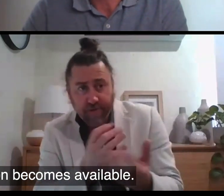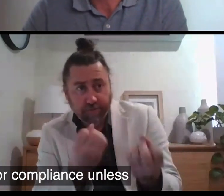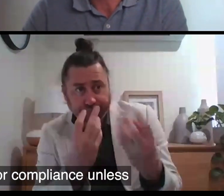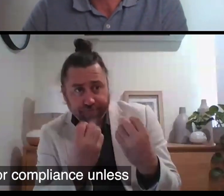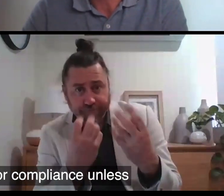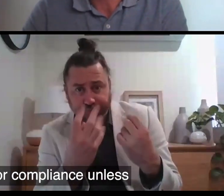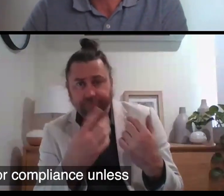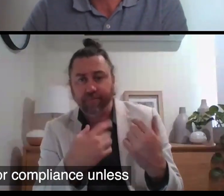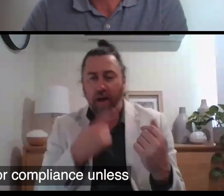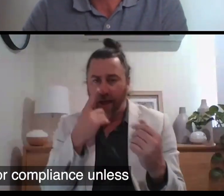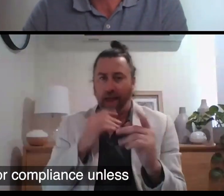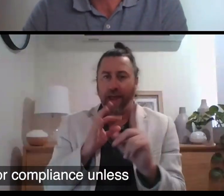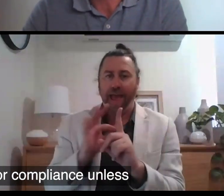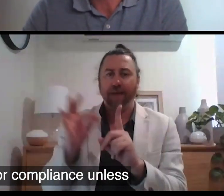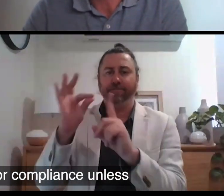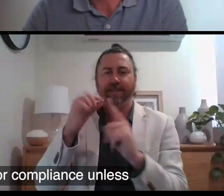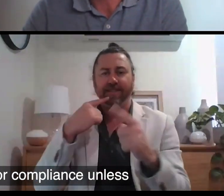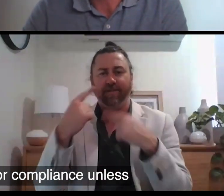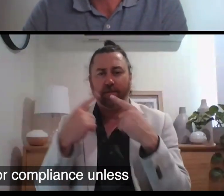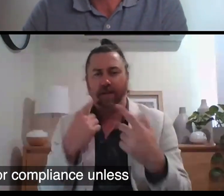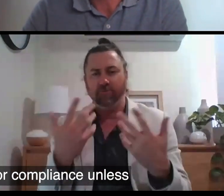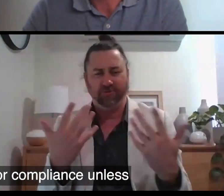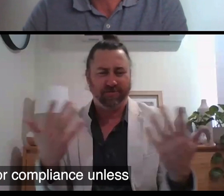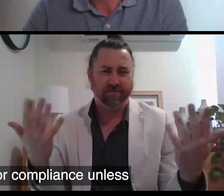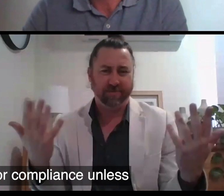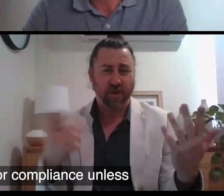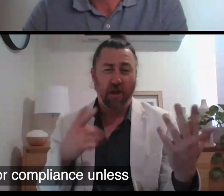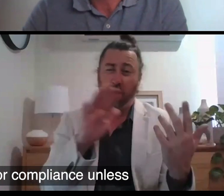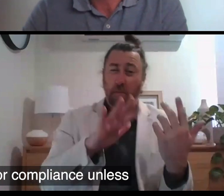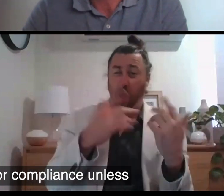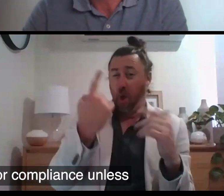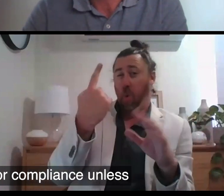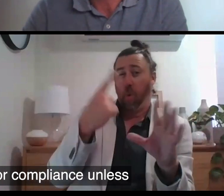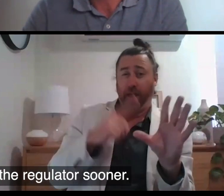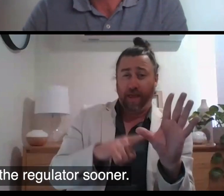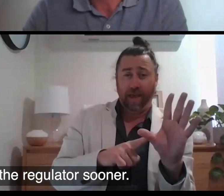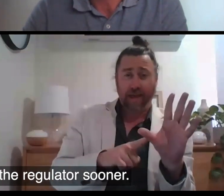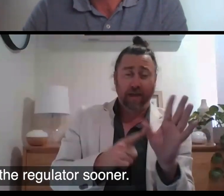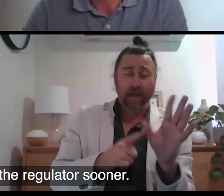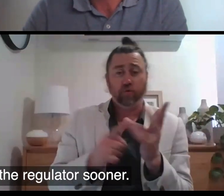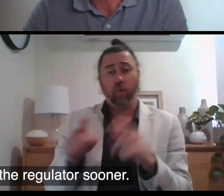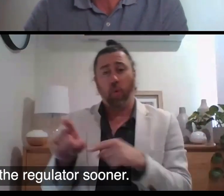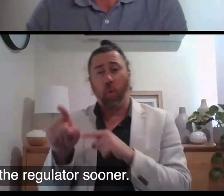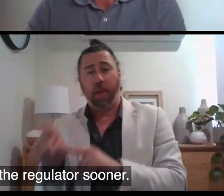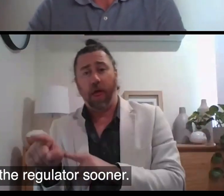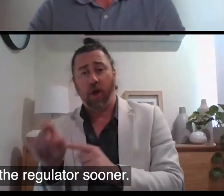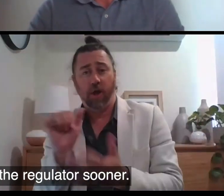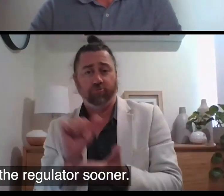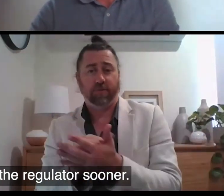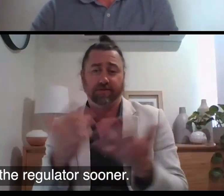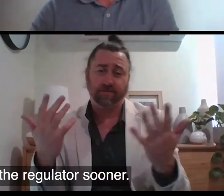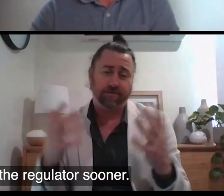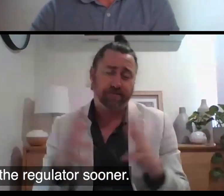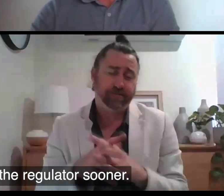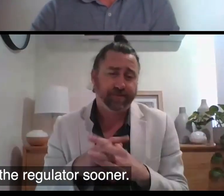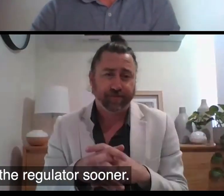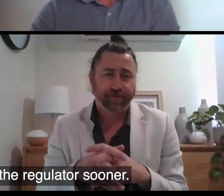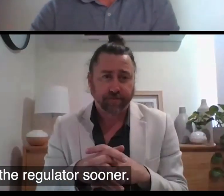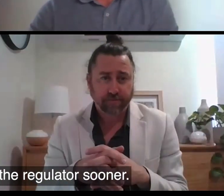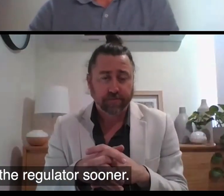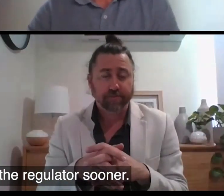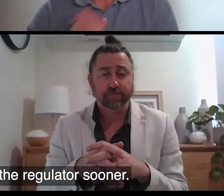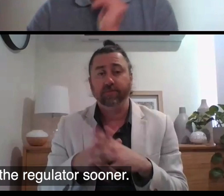available. So that's typically by 1 year for compliance, unless there's been an interaction